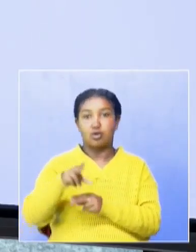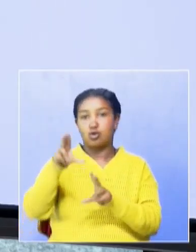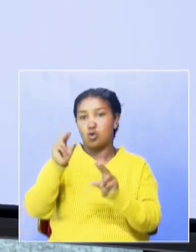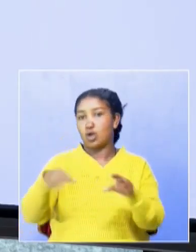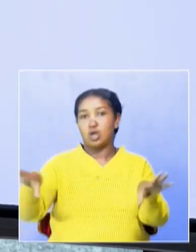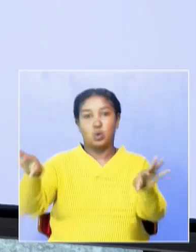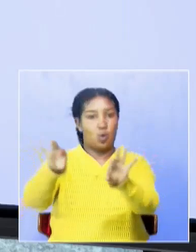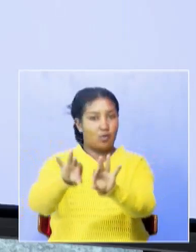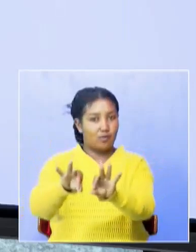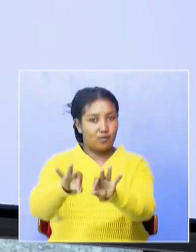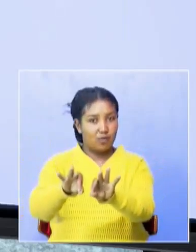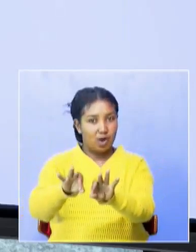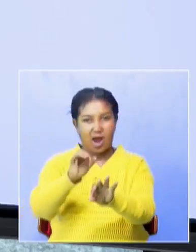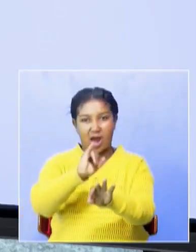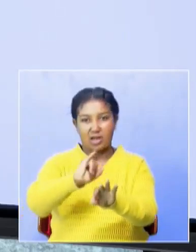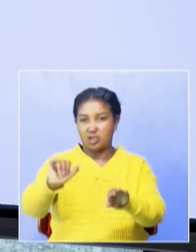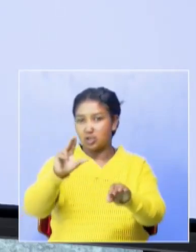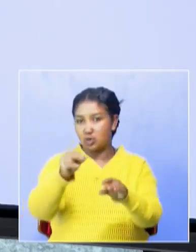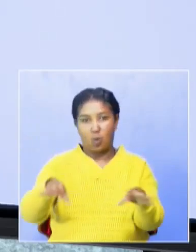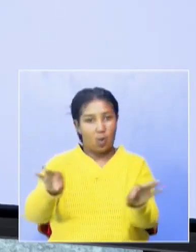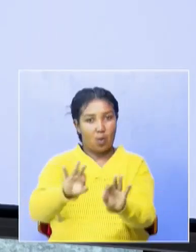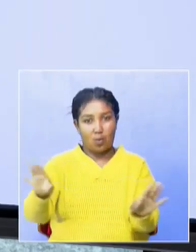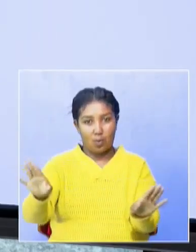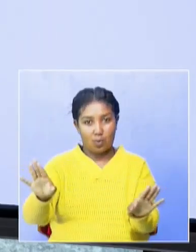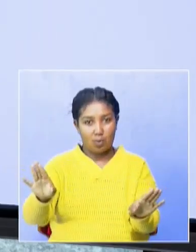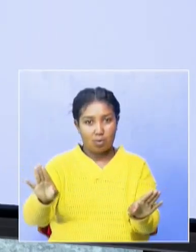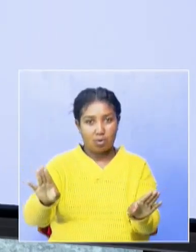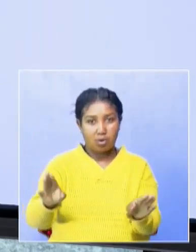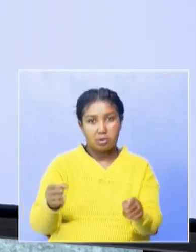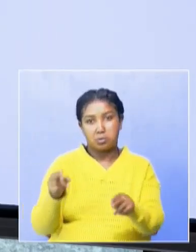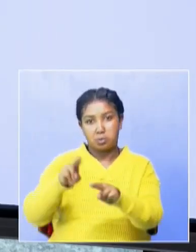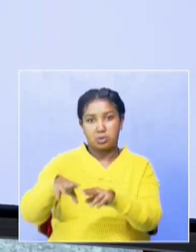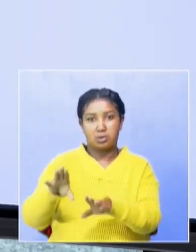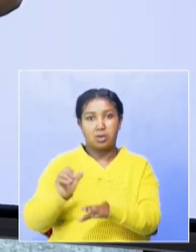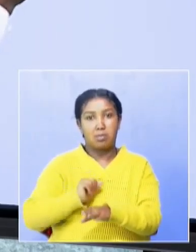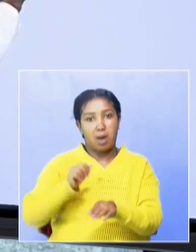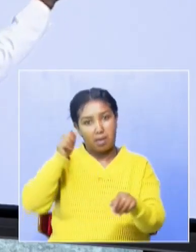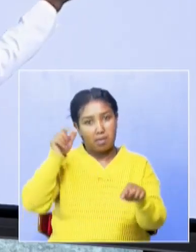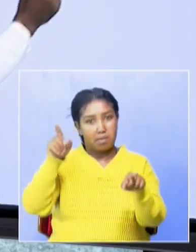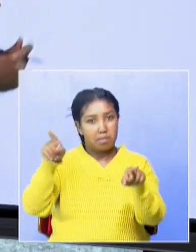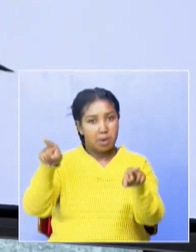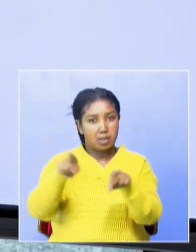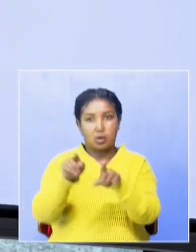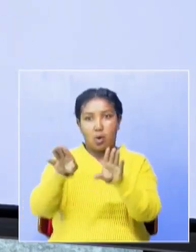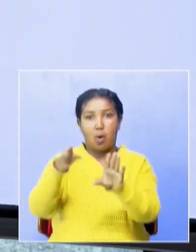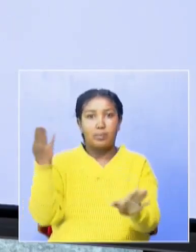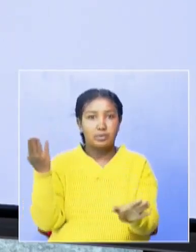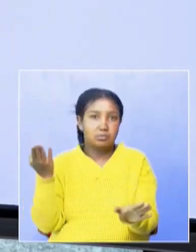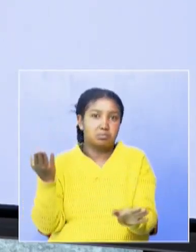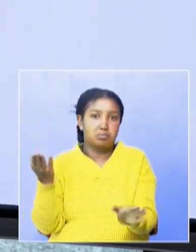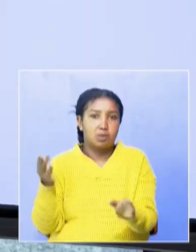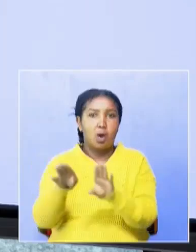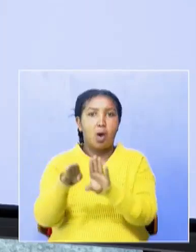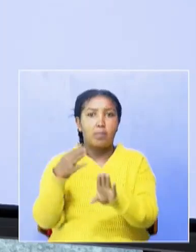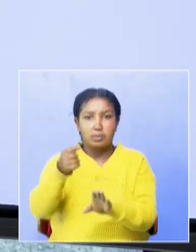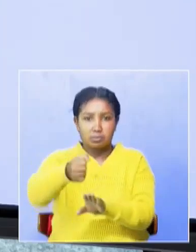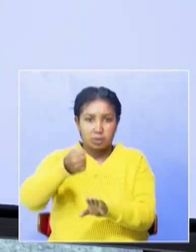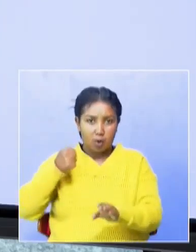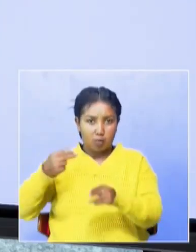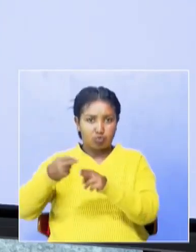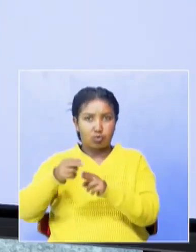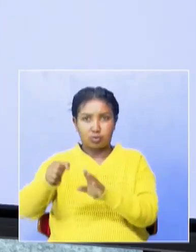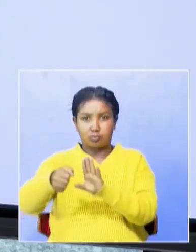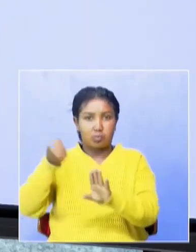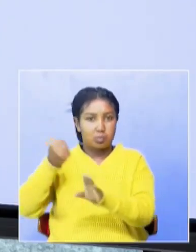no need of using ing forms. Just we can put like this. My brother opened the door because just opening the door is